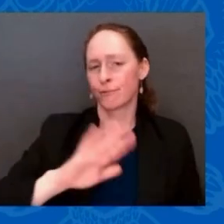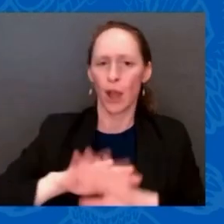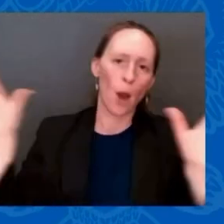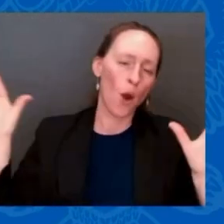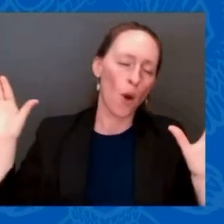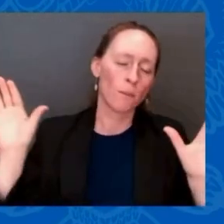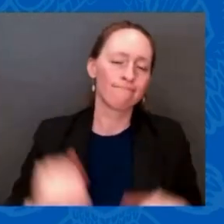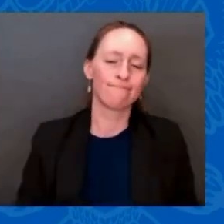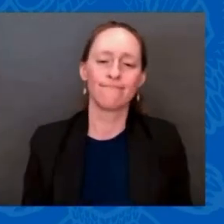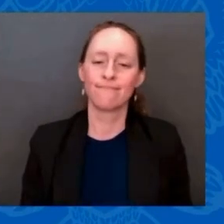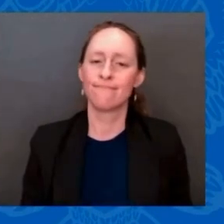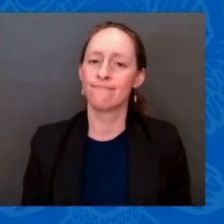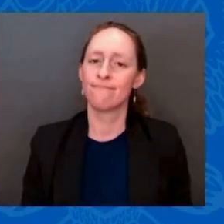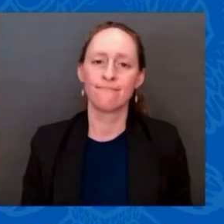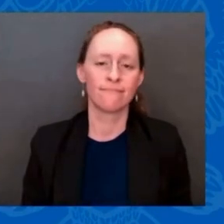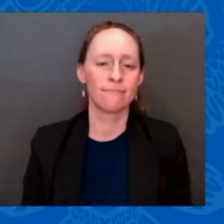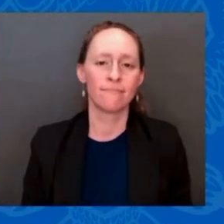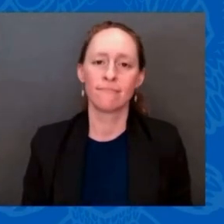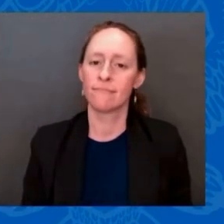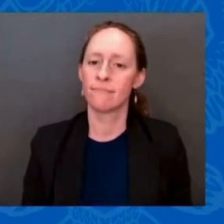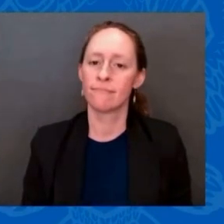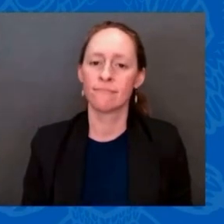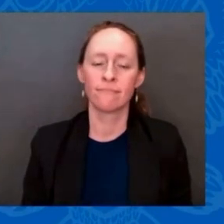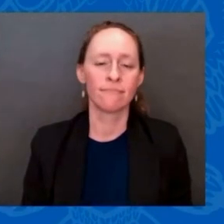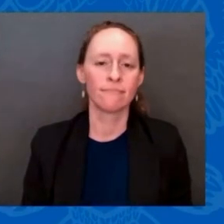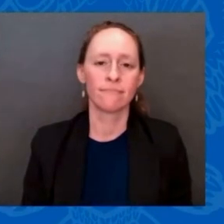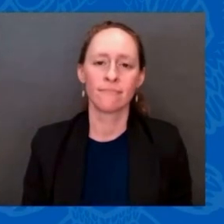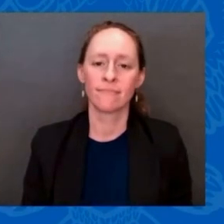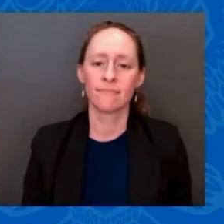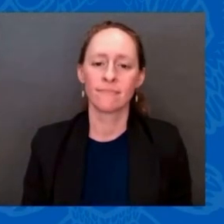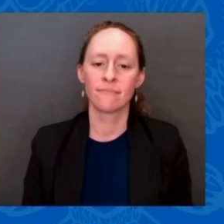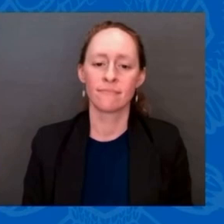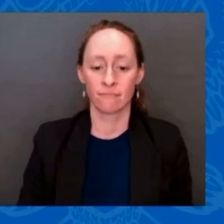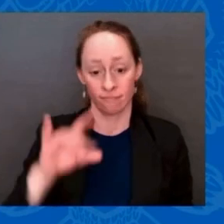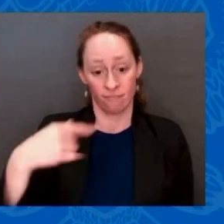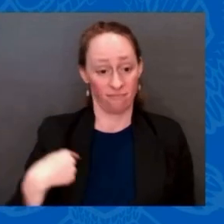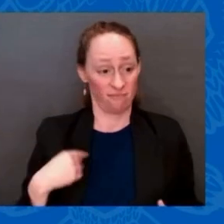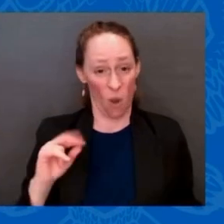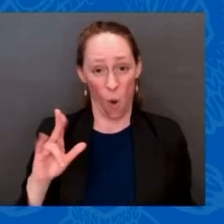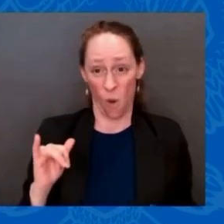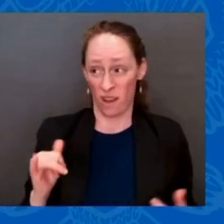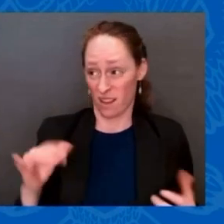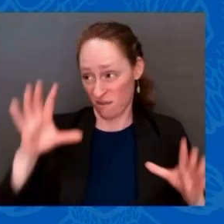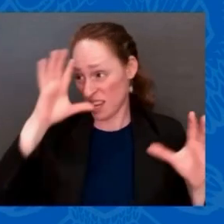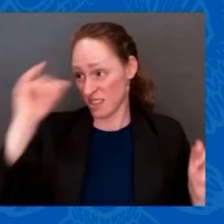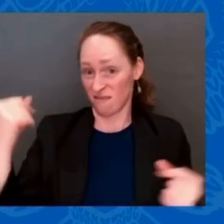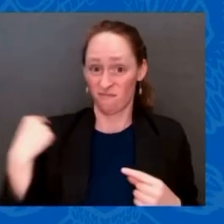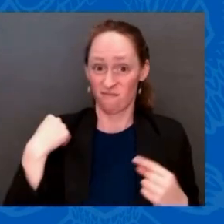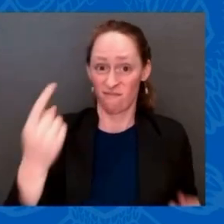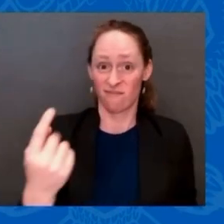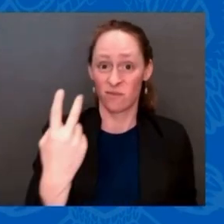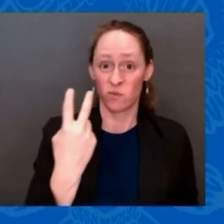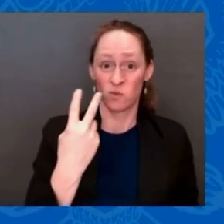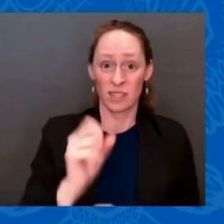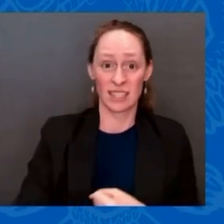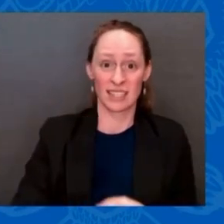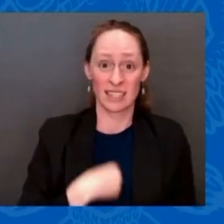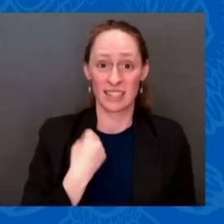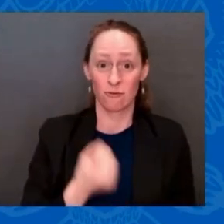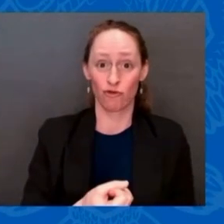office, my team and I have reduced the deficit by $1.7 trillion, more than any president